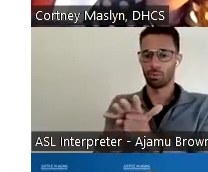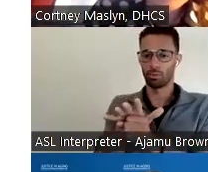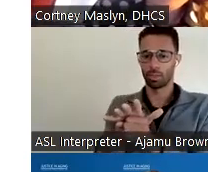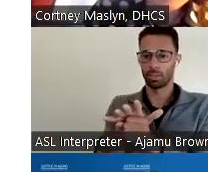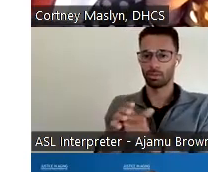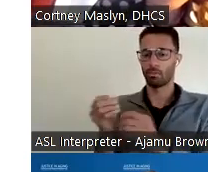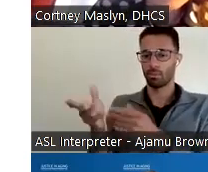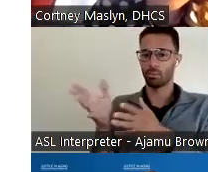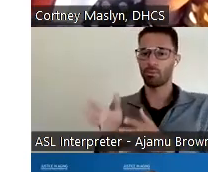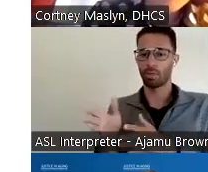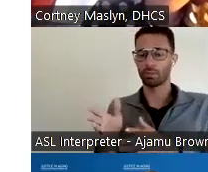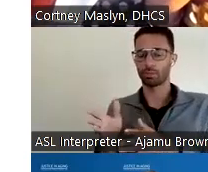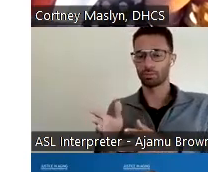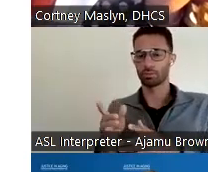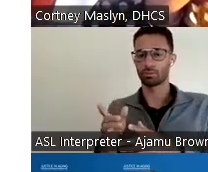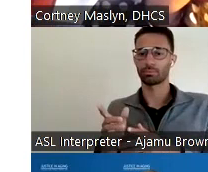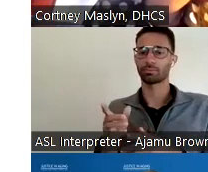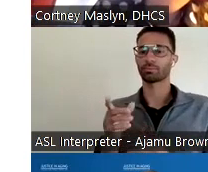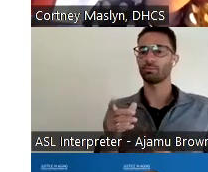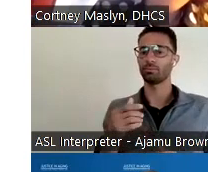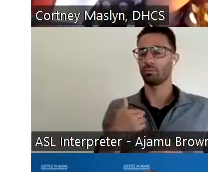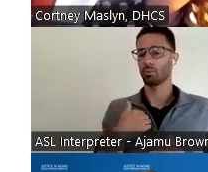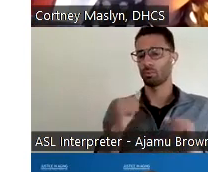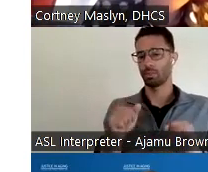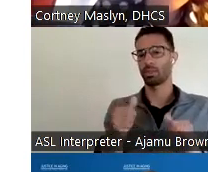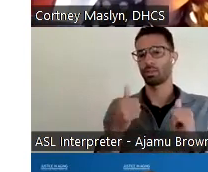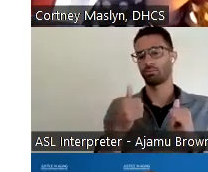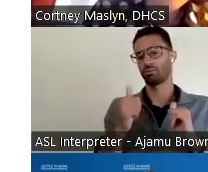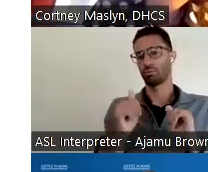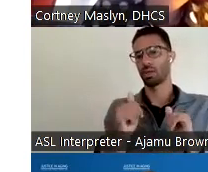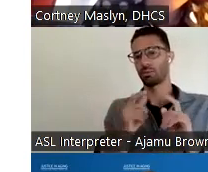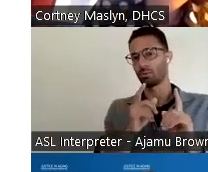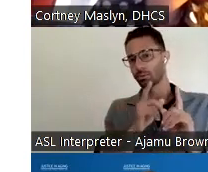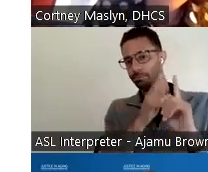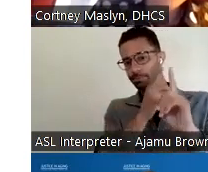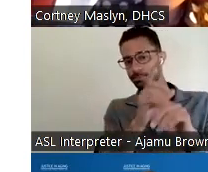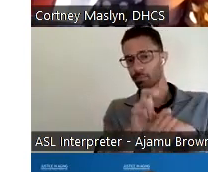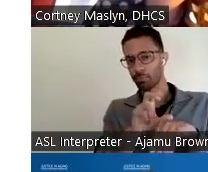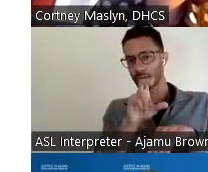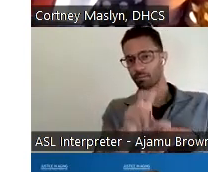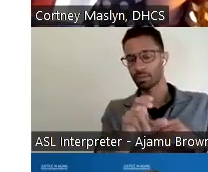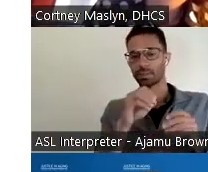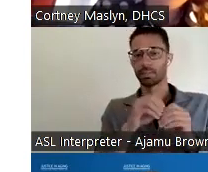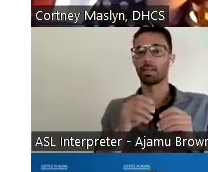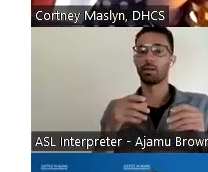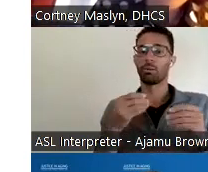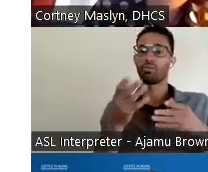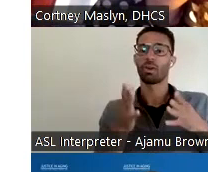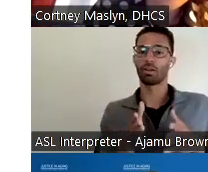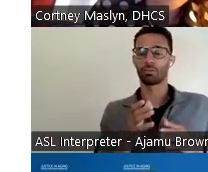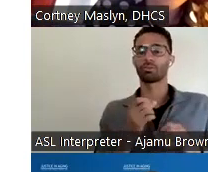in the background, so that we could work towards or target investments in providers to ensure that recipients around the states